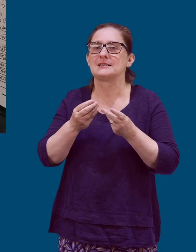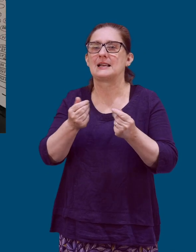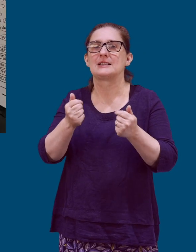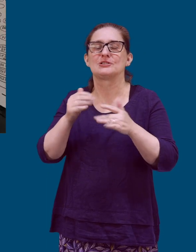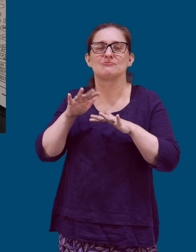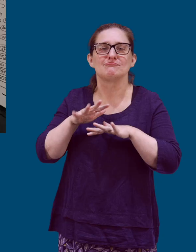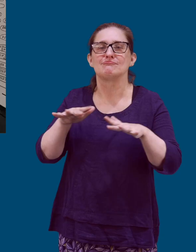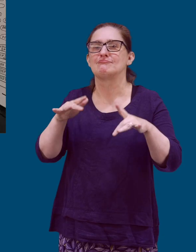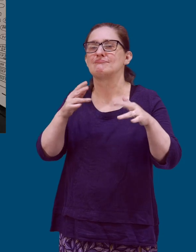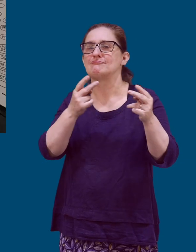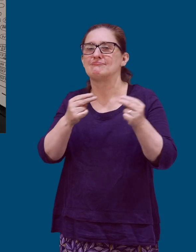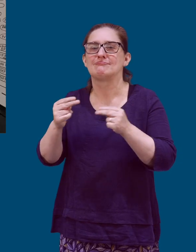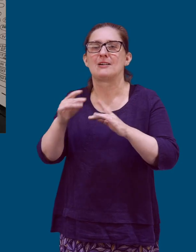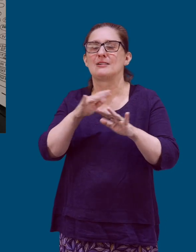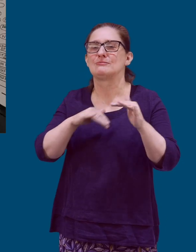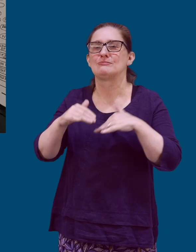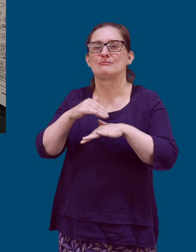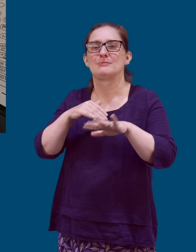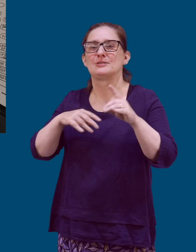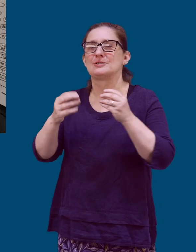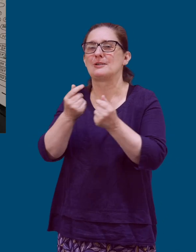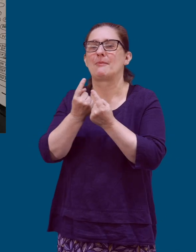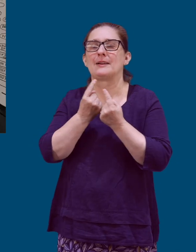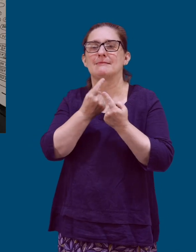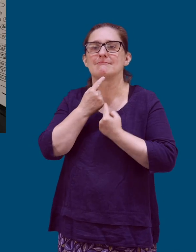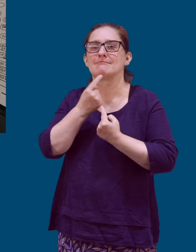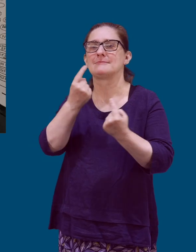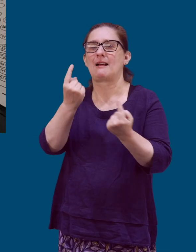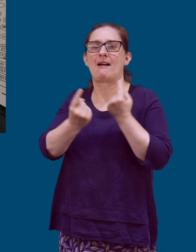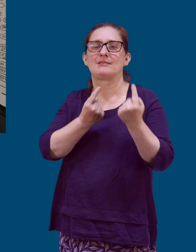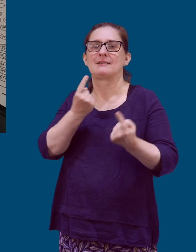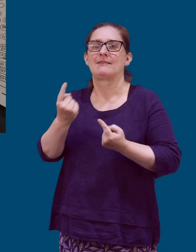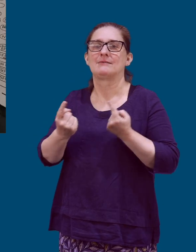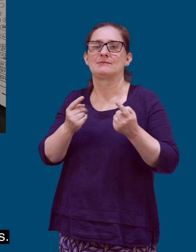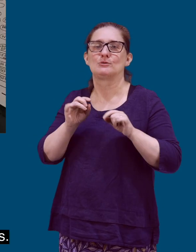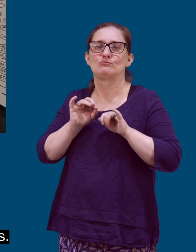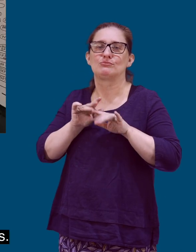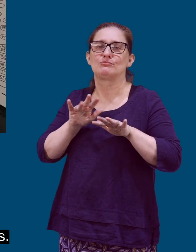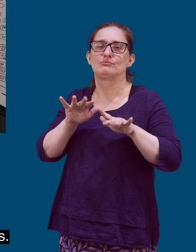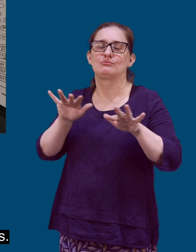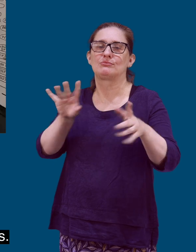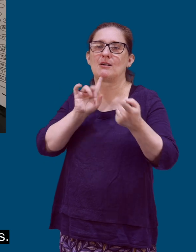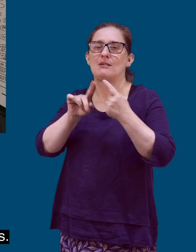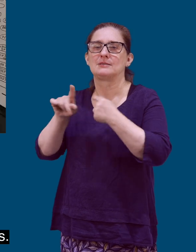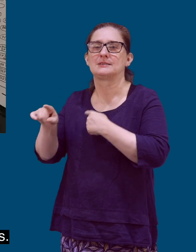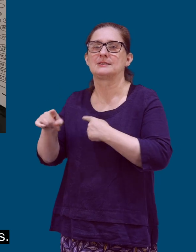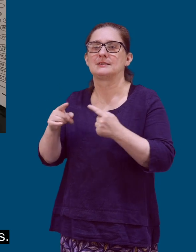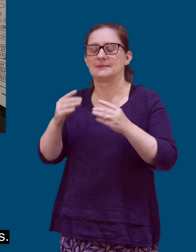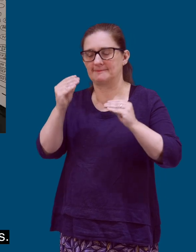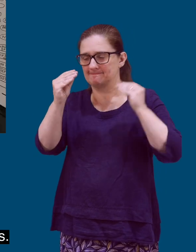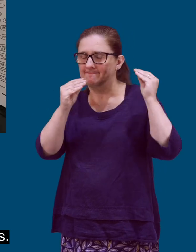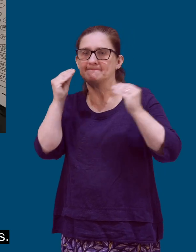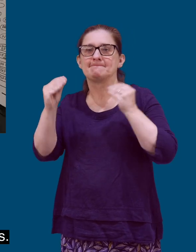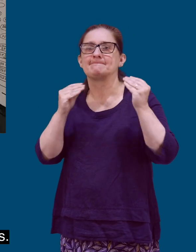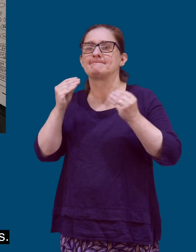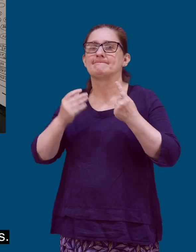joy, dance with trouble. Something is declaring itself, bleeding out the answers, a recalculation